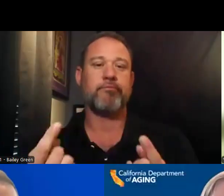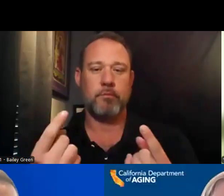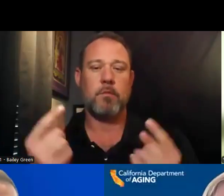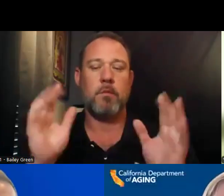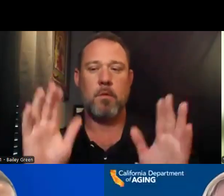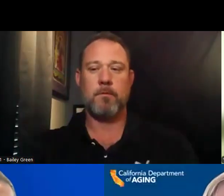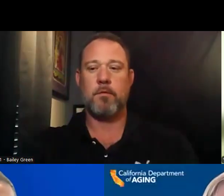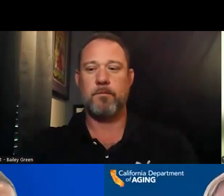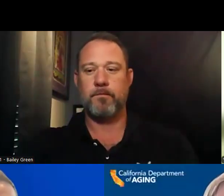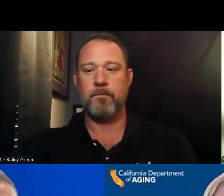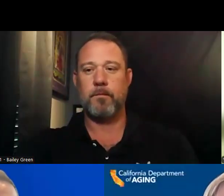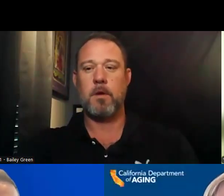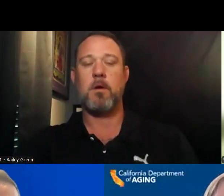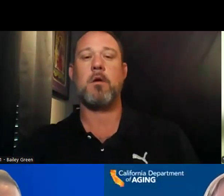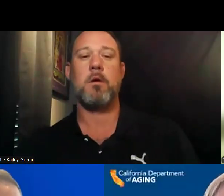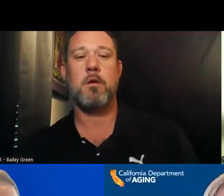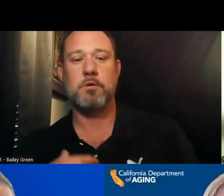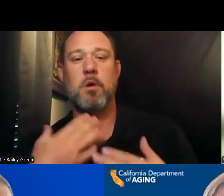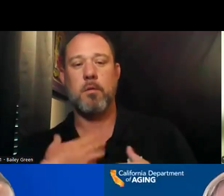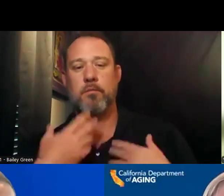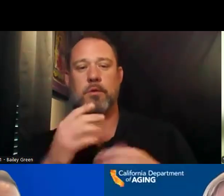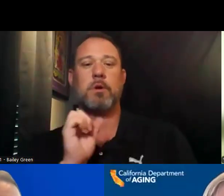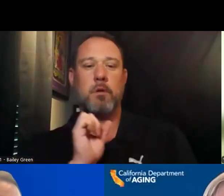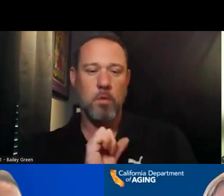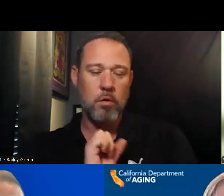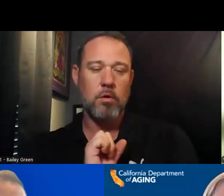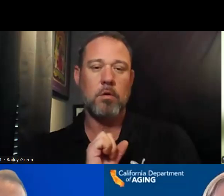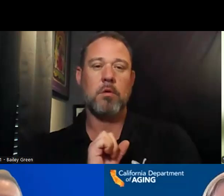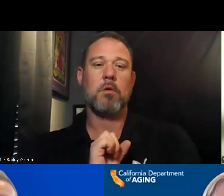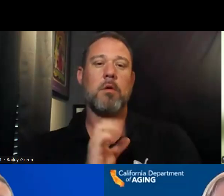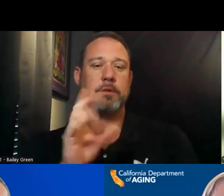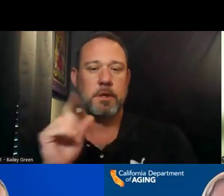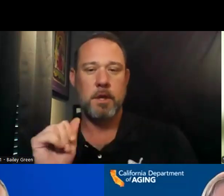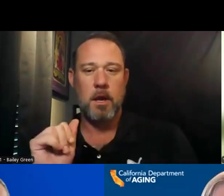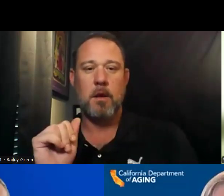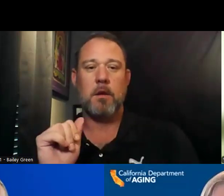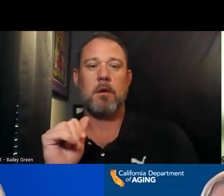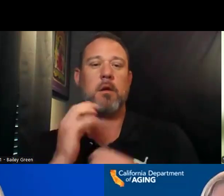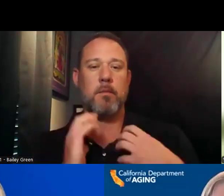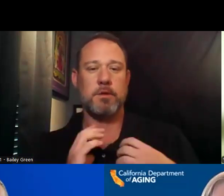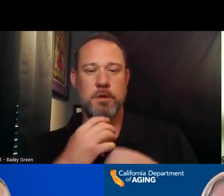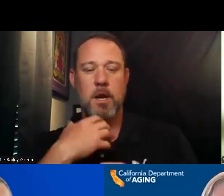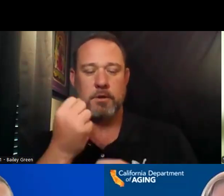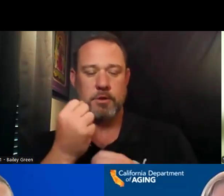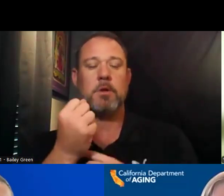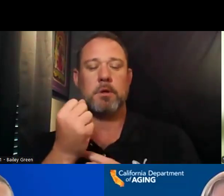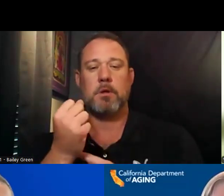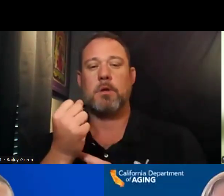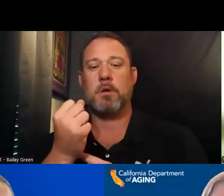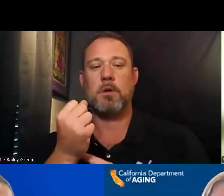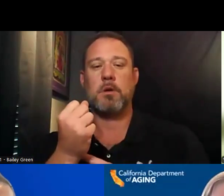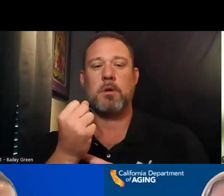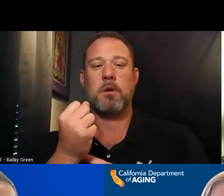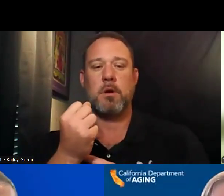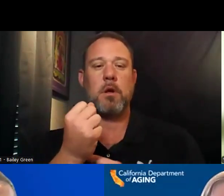tremendous and are beginning to show results. So I appreciate the work of CDA, our Commission on Aging, and of course,